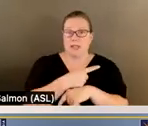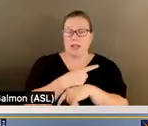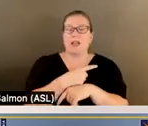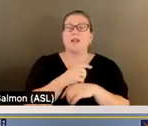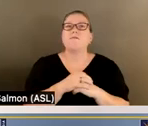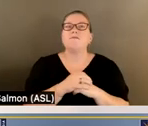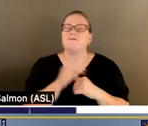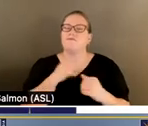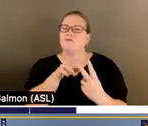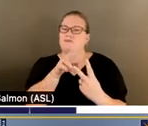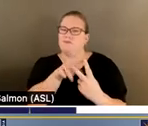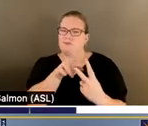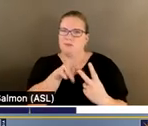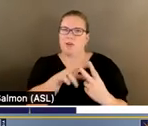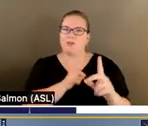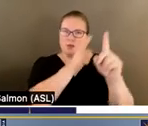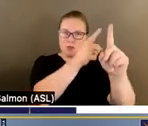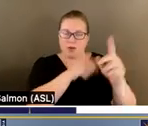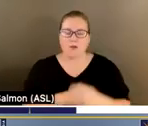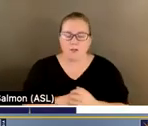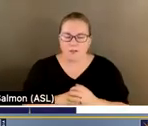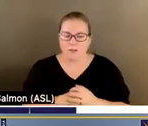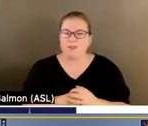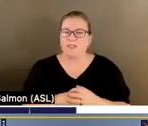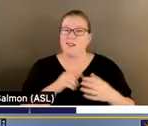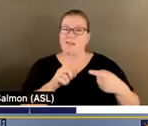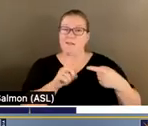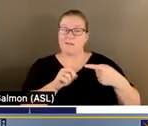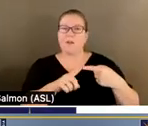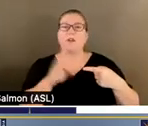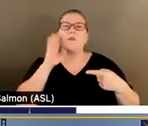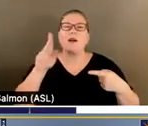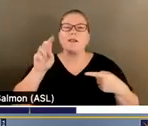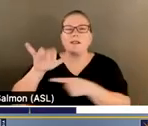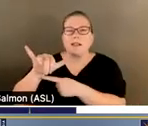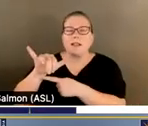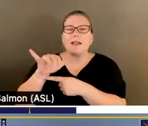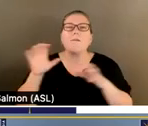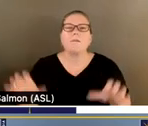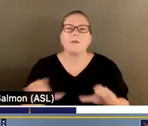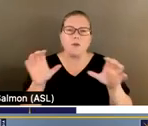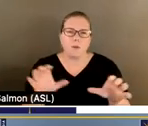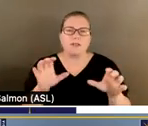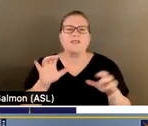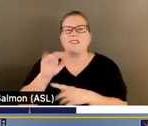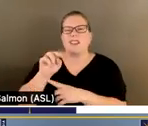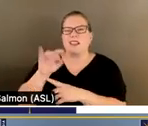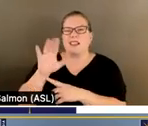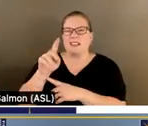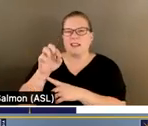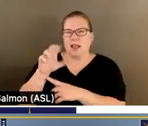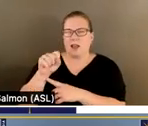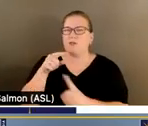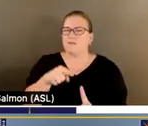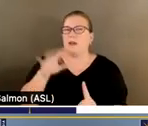in particular. First, we will update you on the key performance indicators that we are closely monitoring for 988,